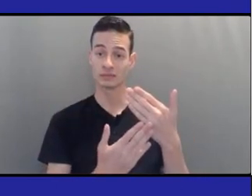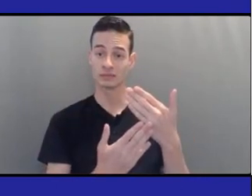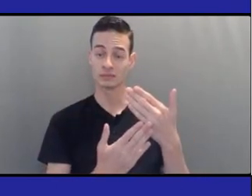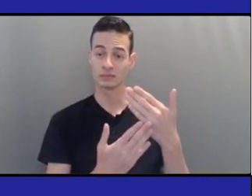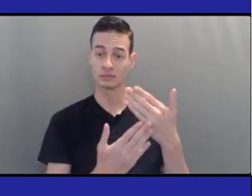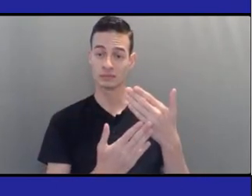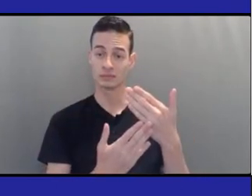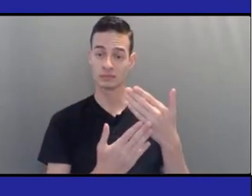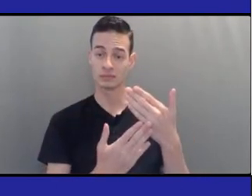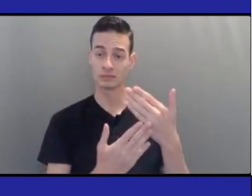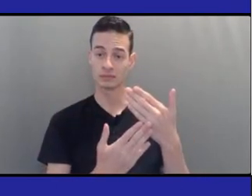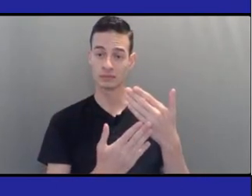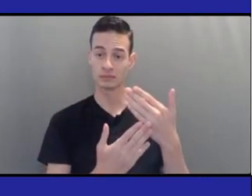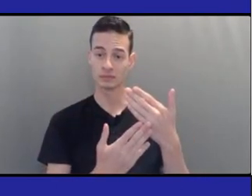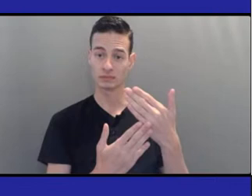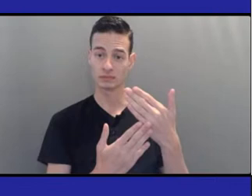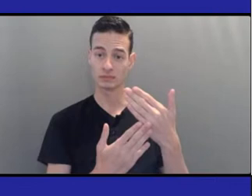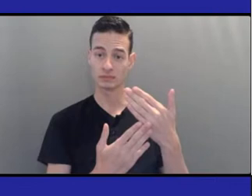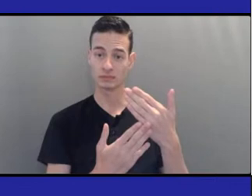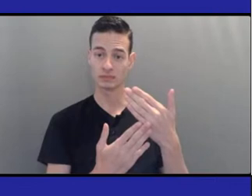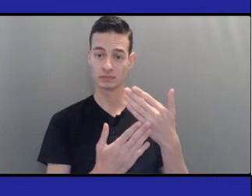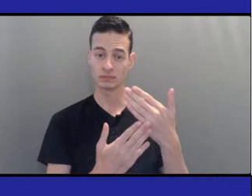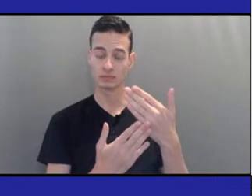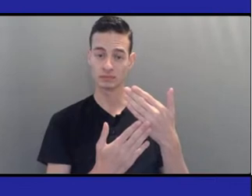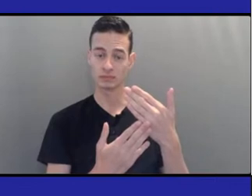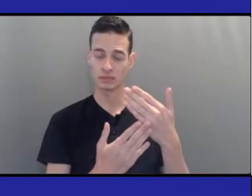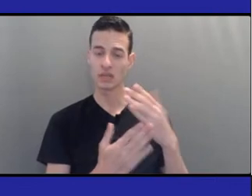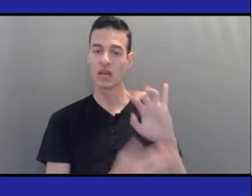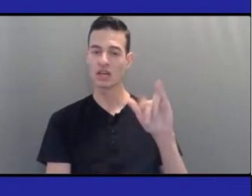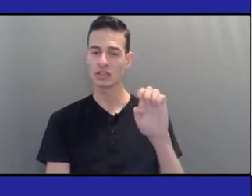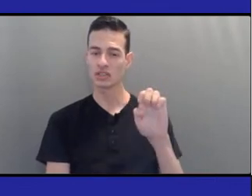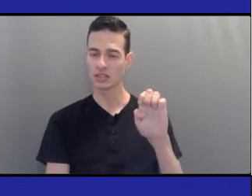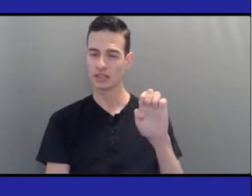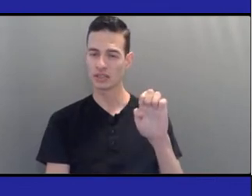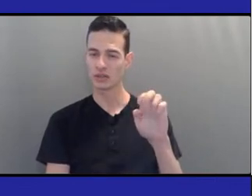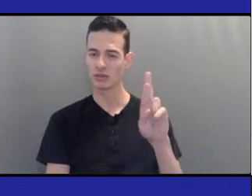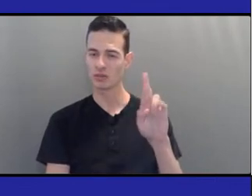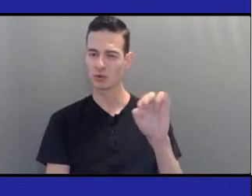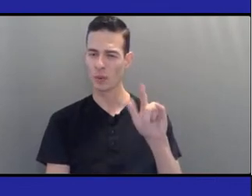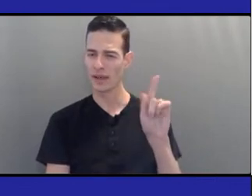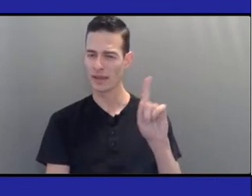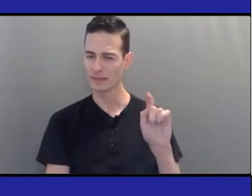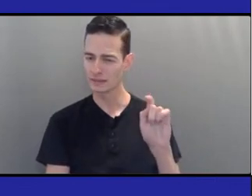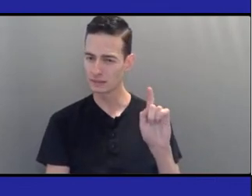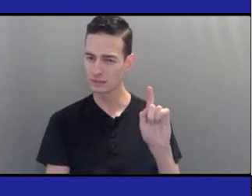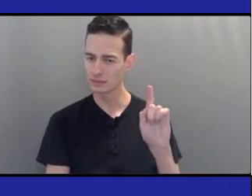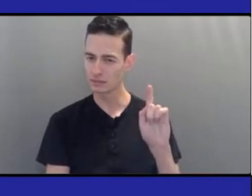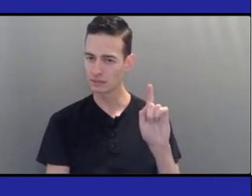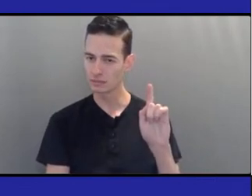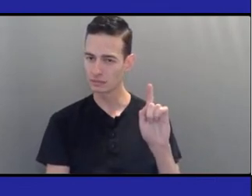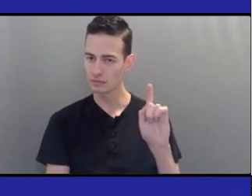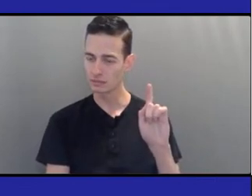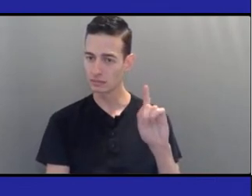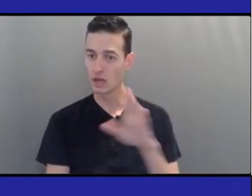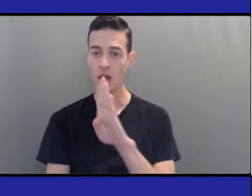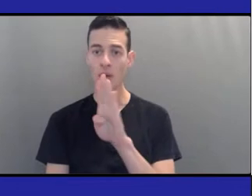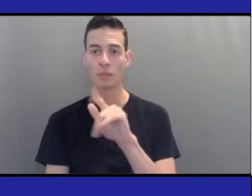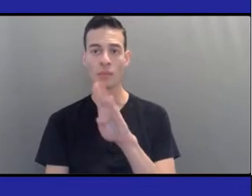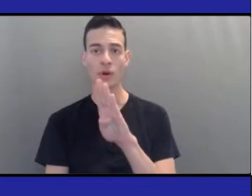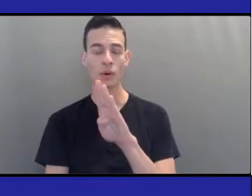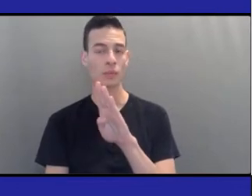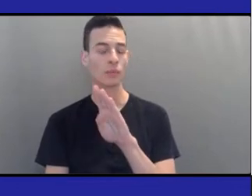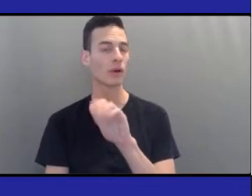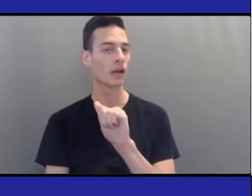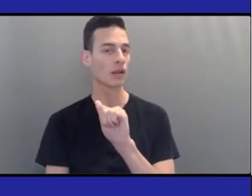Sally Hernandez Piñeiro and Jackie Rowe Adams, they visited Lincoln Hospital. And Barbara Lowe and Jackie Rowe Adams participated in